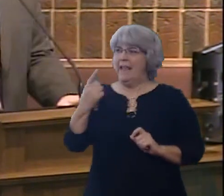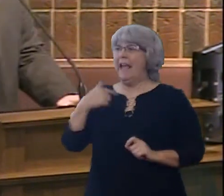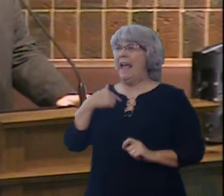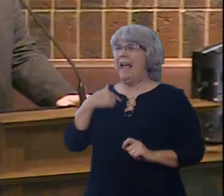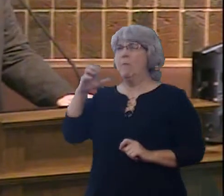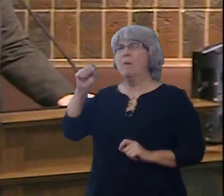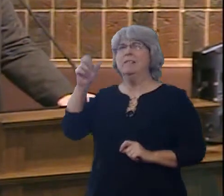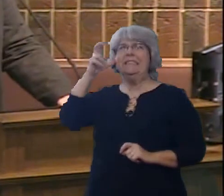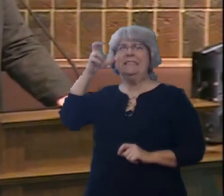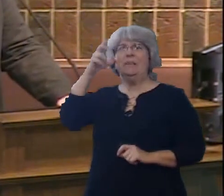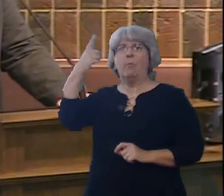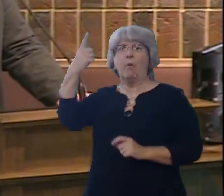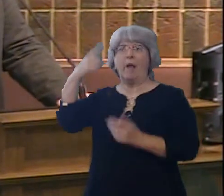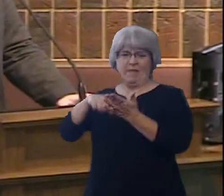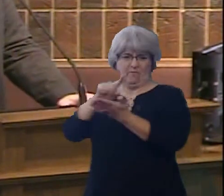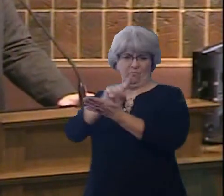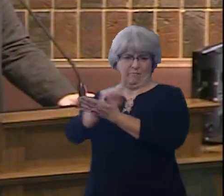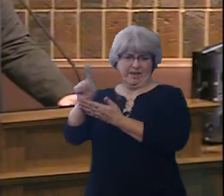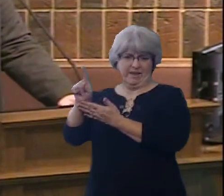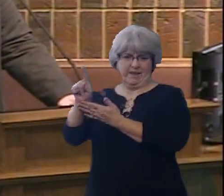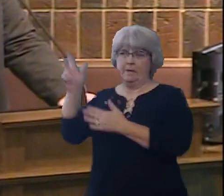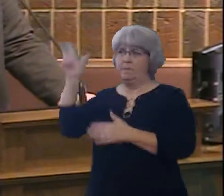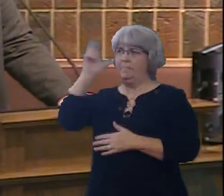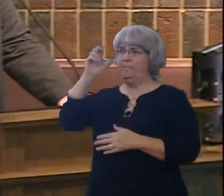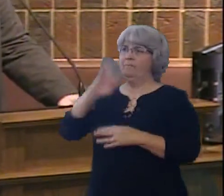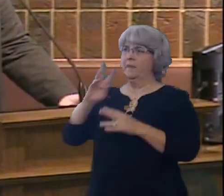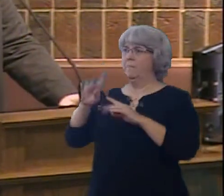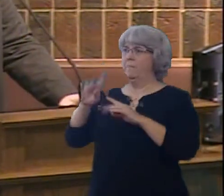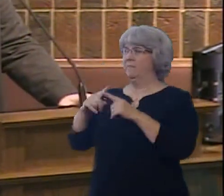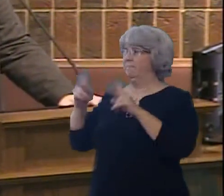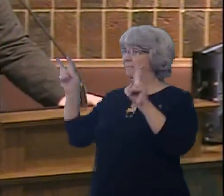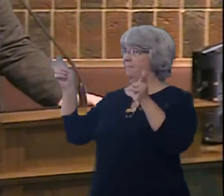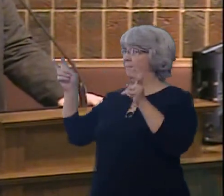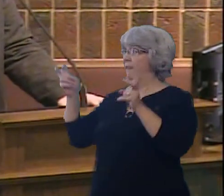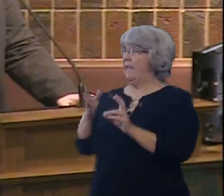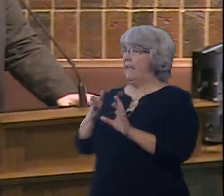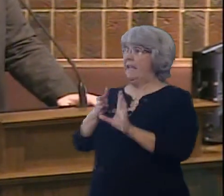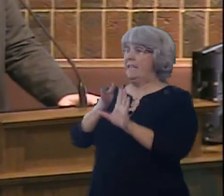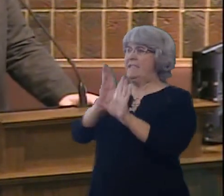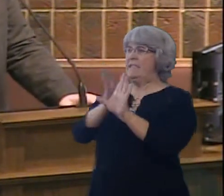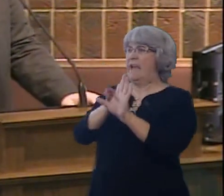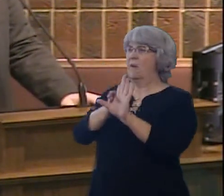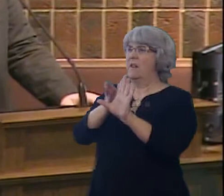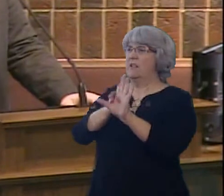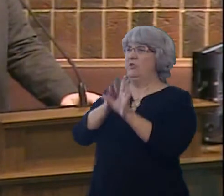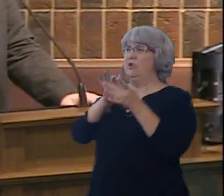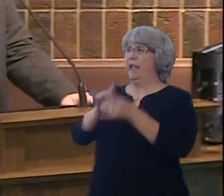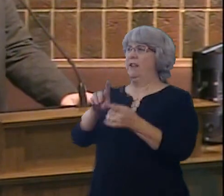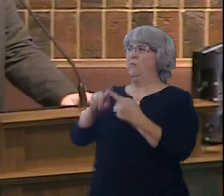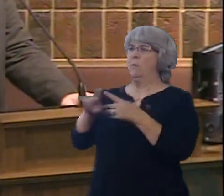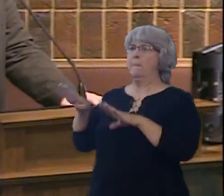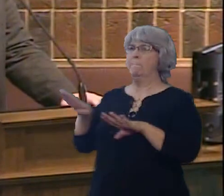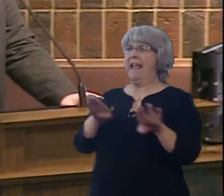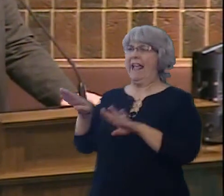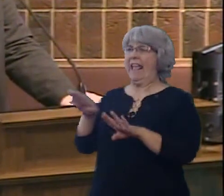week about the psychology behind behavior modification. Specifically, he was talking about getting in shape,